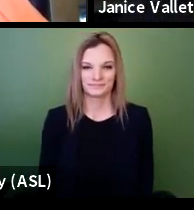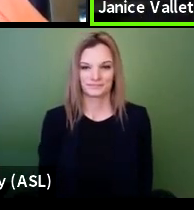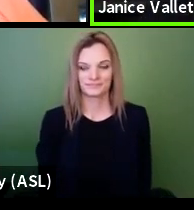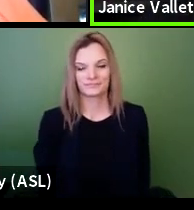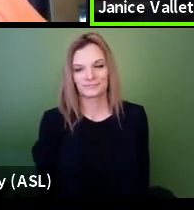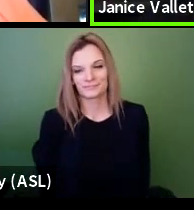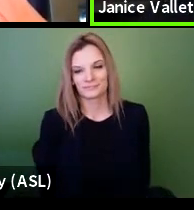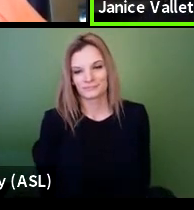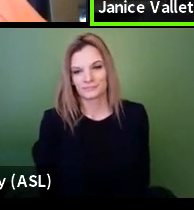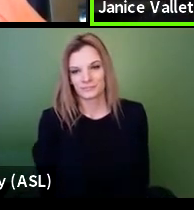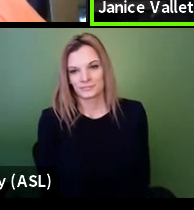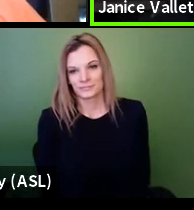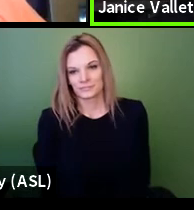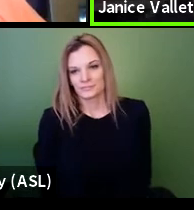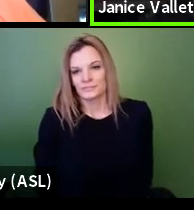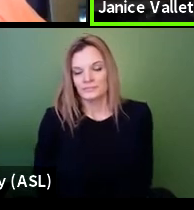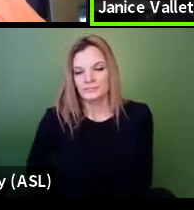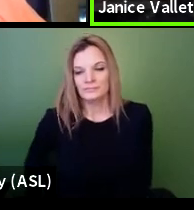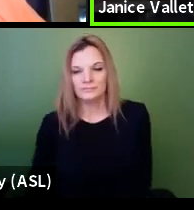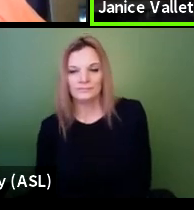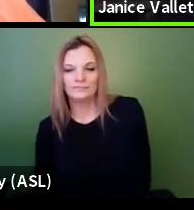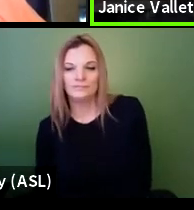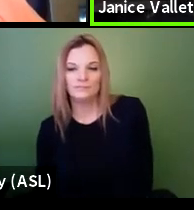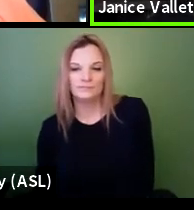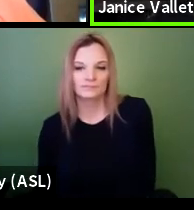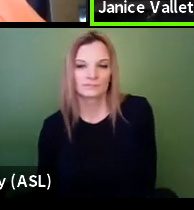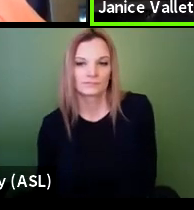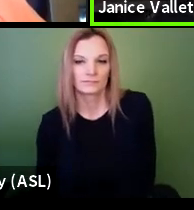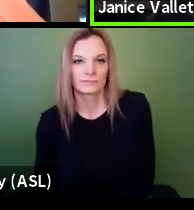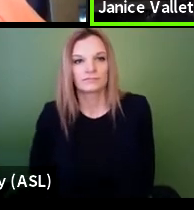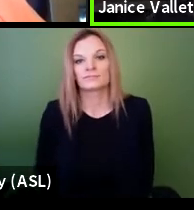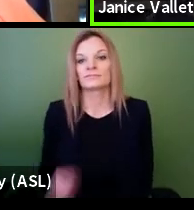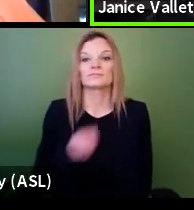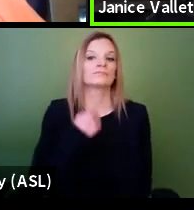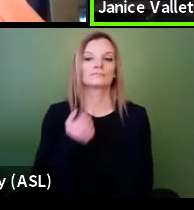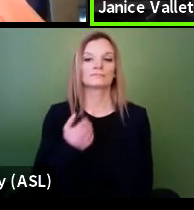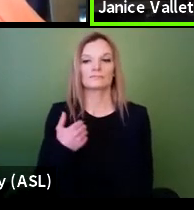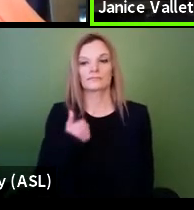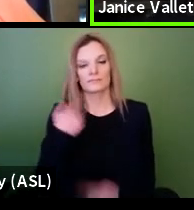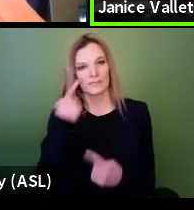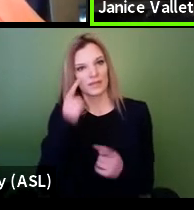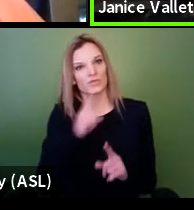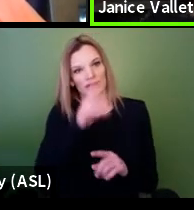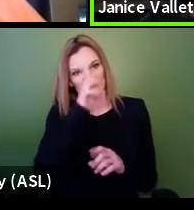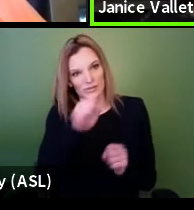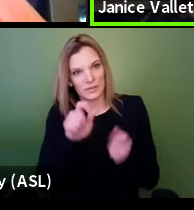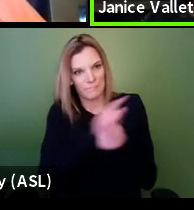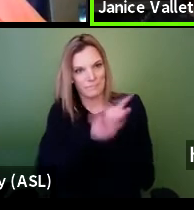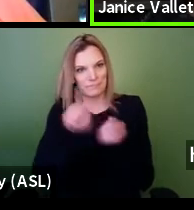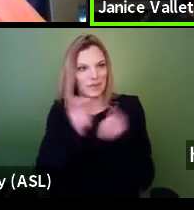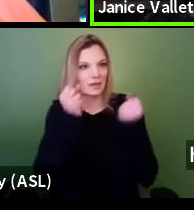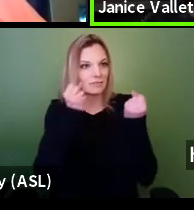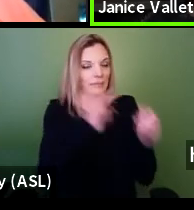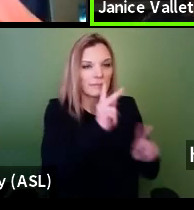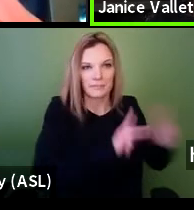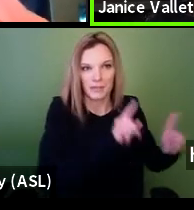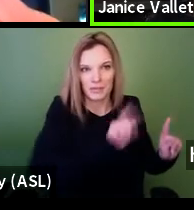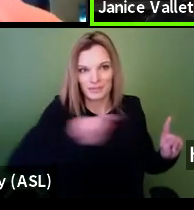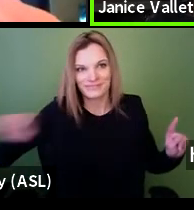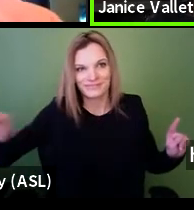Well, I too have found it very interesting to meet all the diverse people. I'm actually was surprised that a